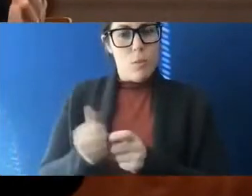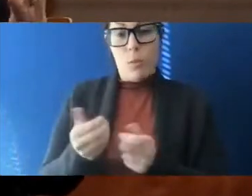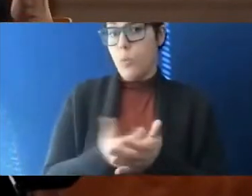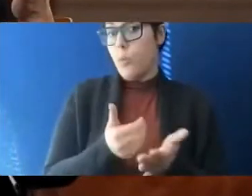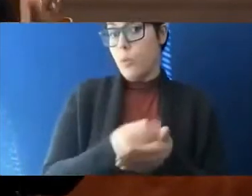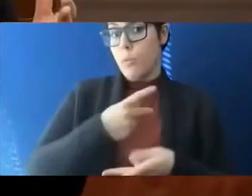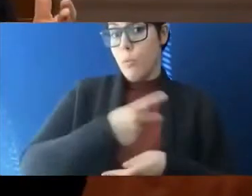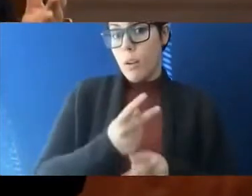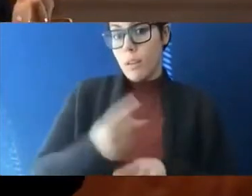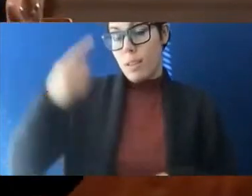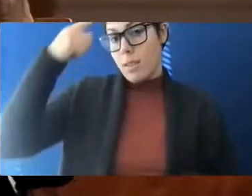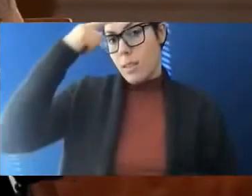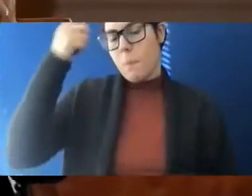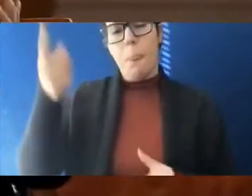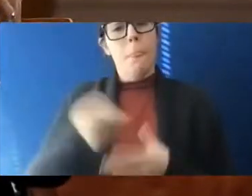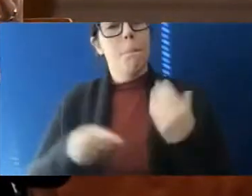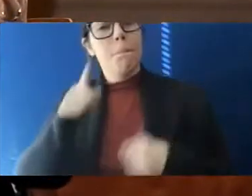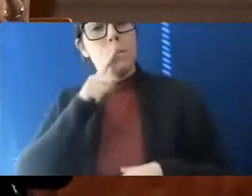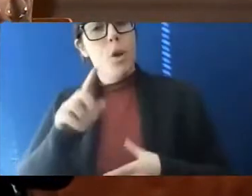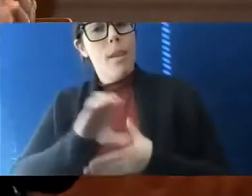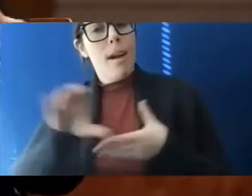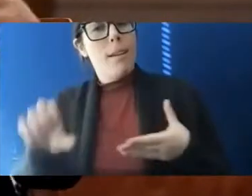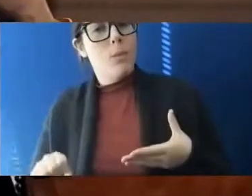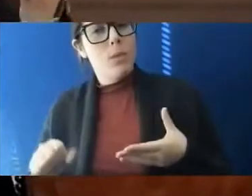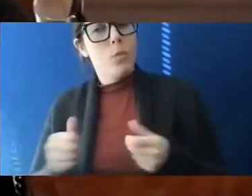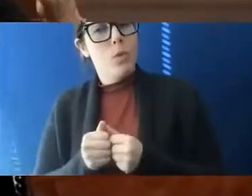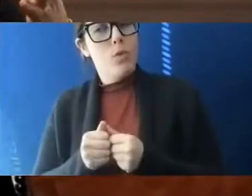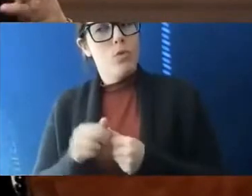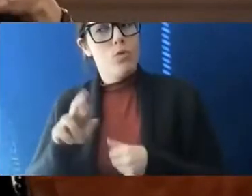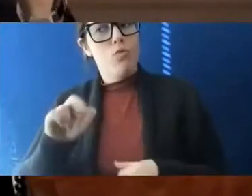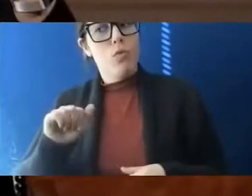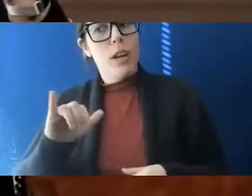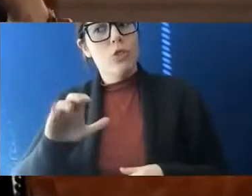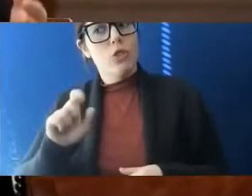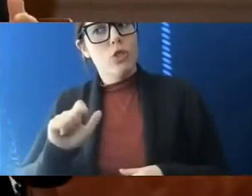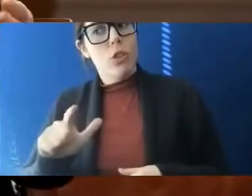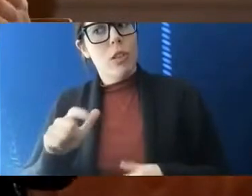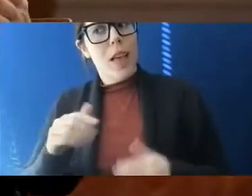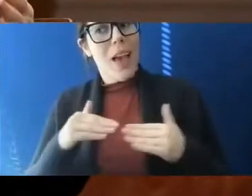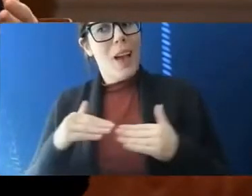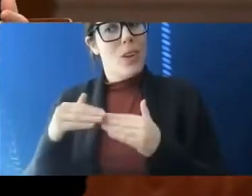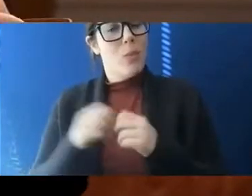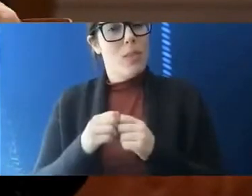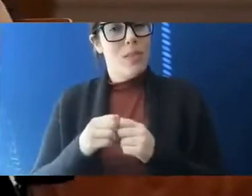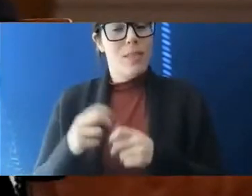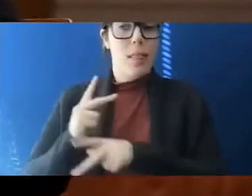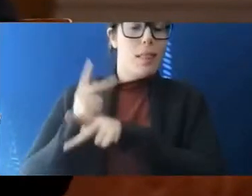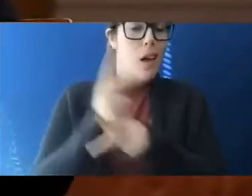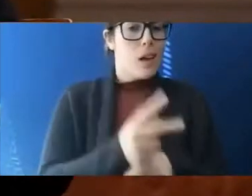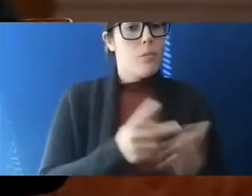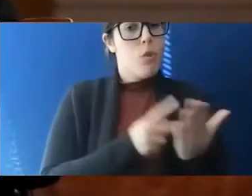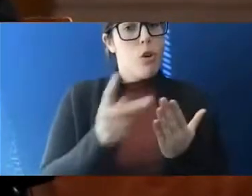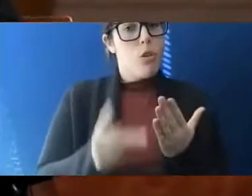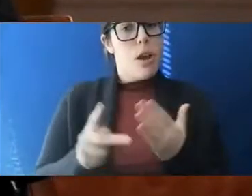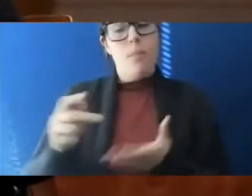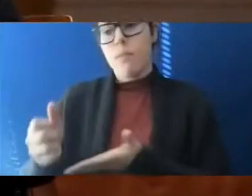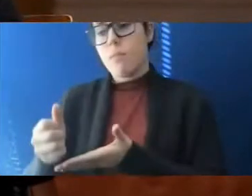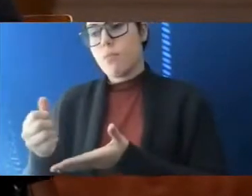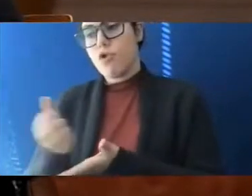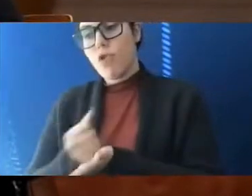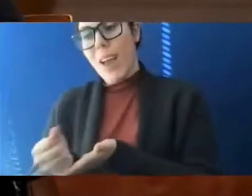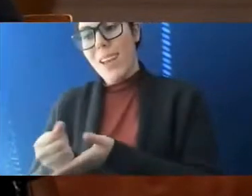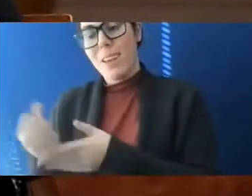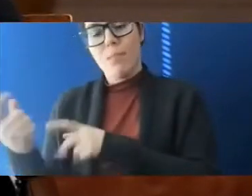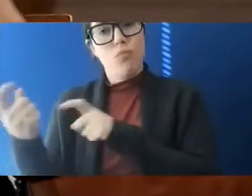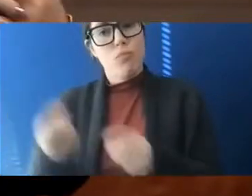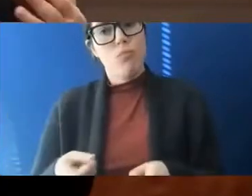think, what are the consequences for racial equity of this lending program, of this credit program? The same way that President